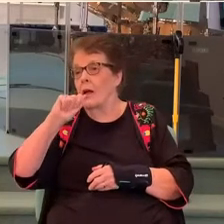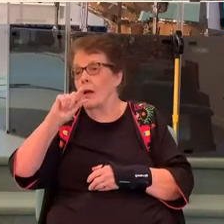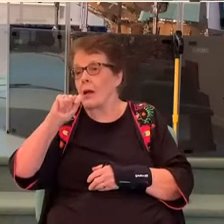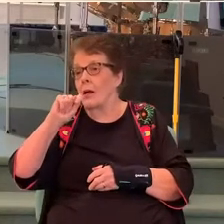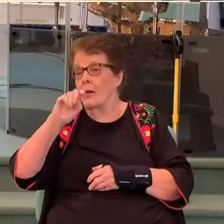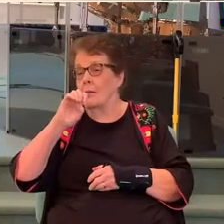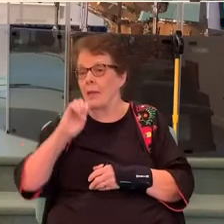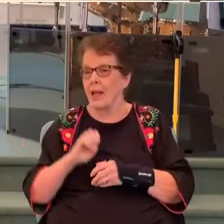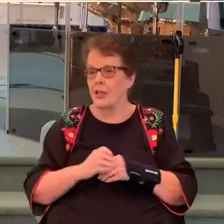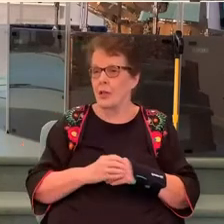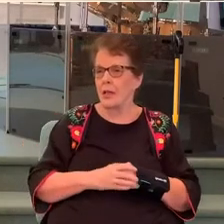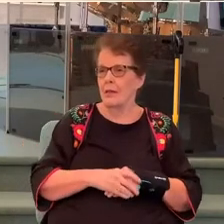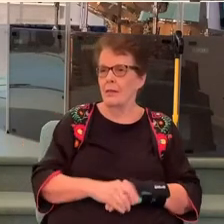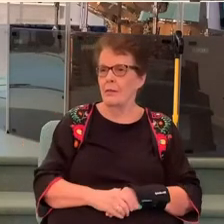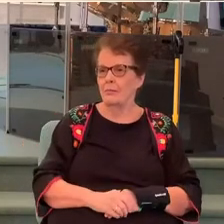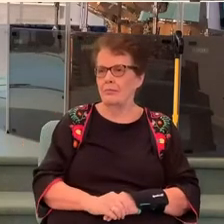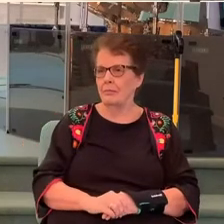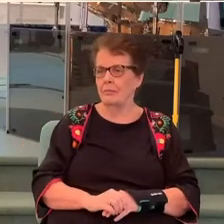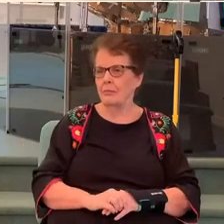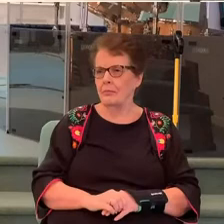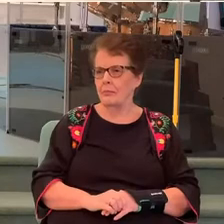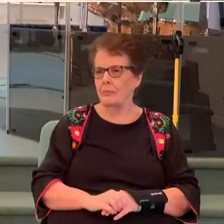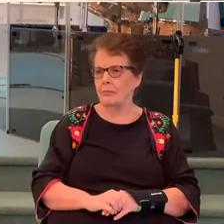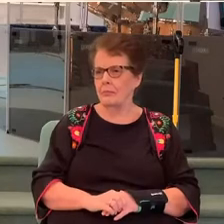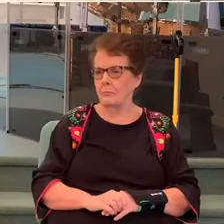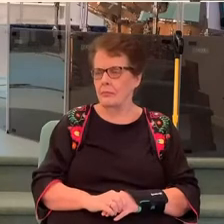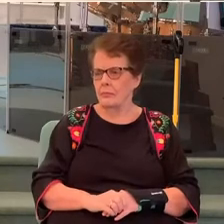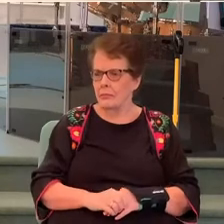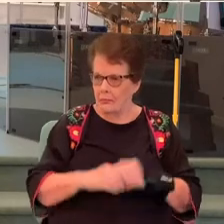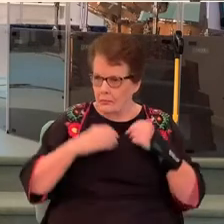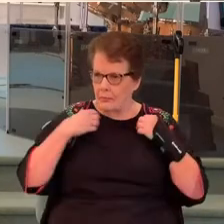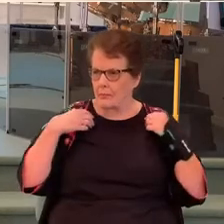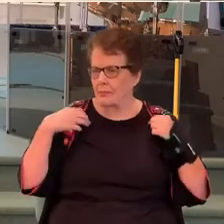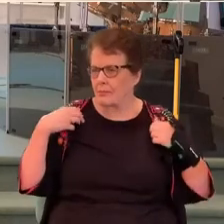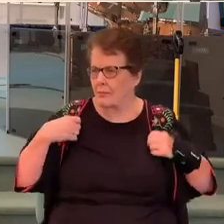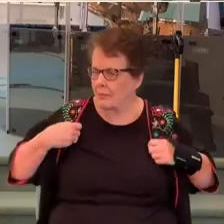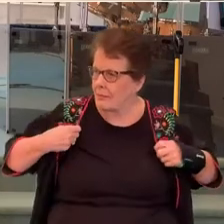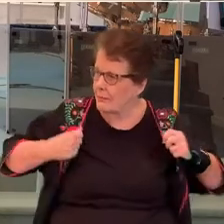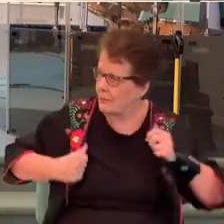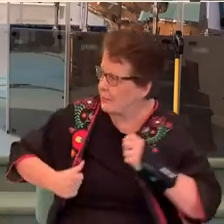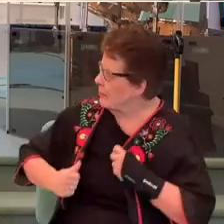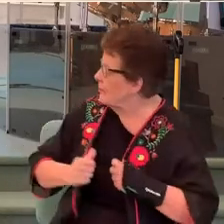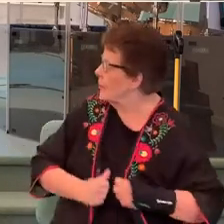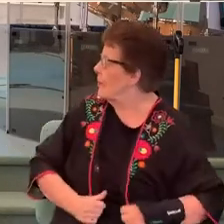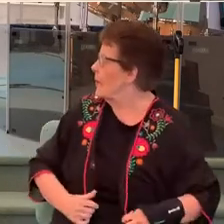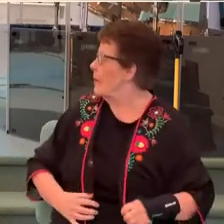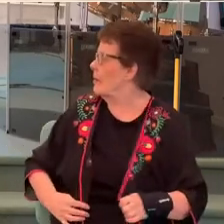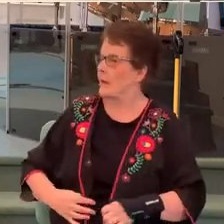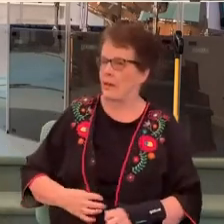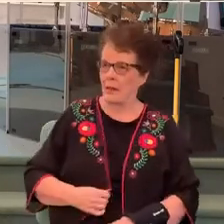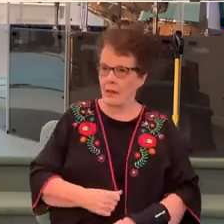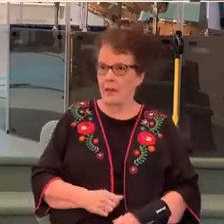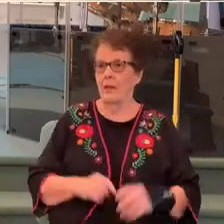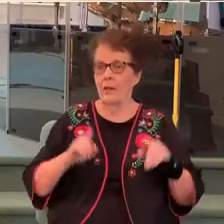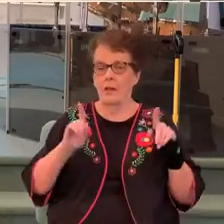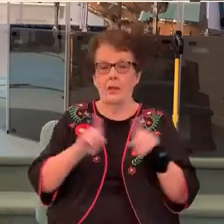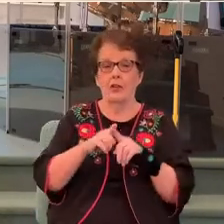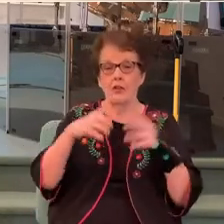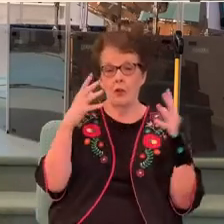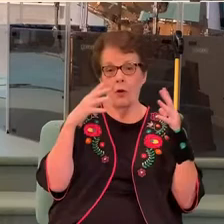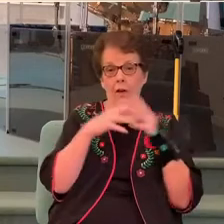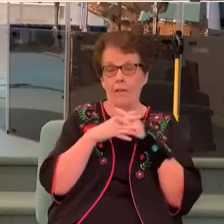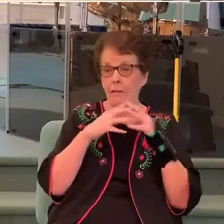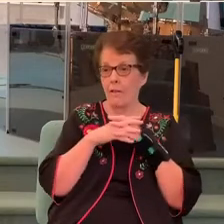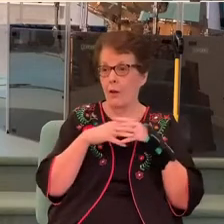Passionate intensity. Now, I said earlier, football season is upon us. You go to a football game, if you love